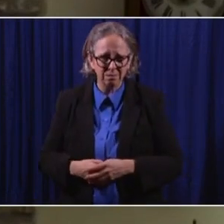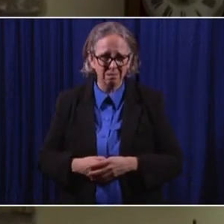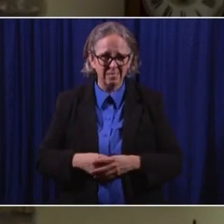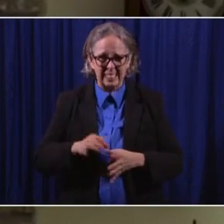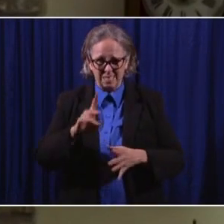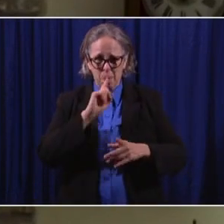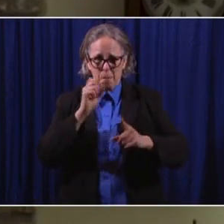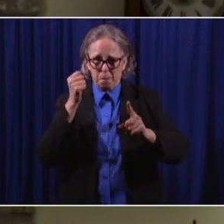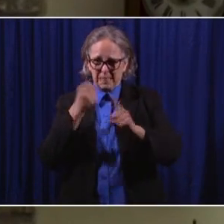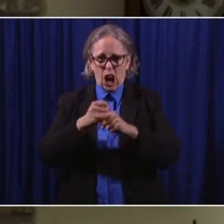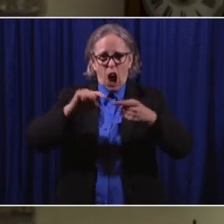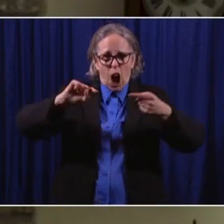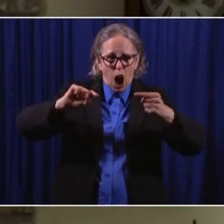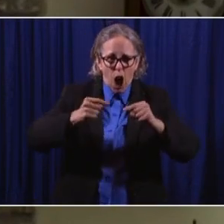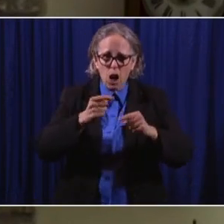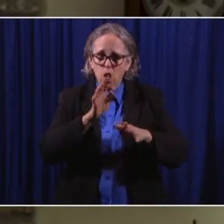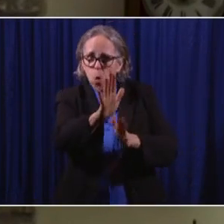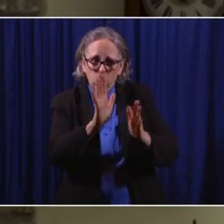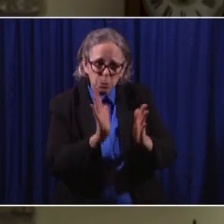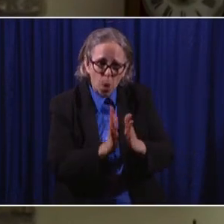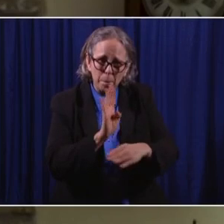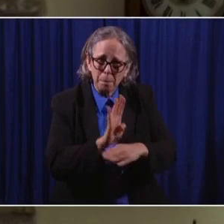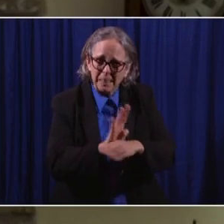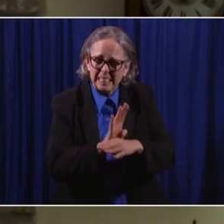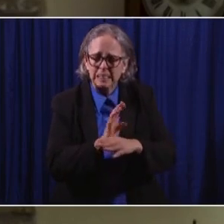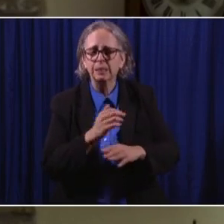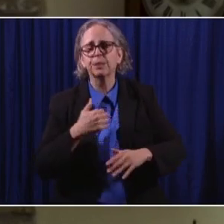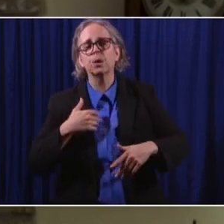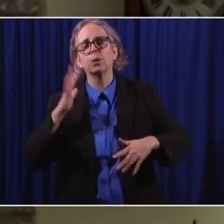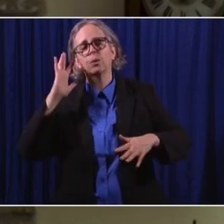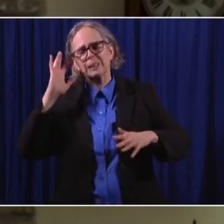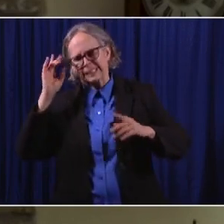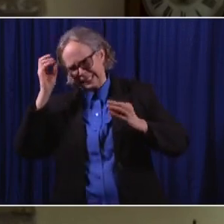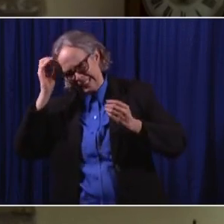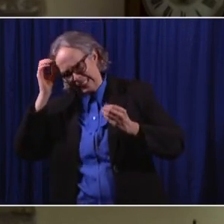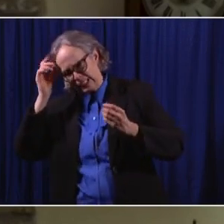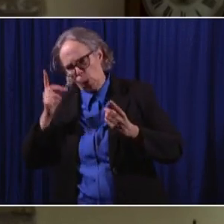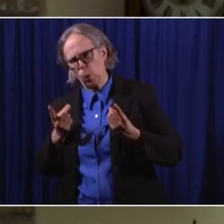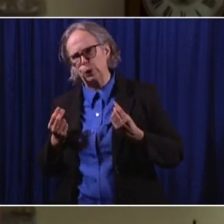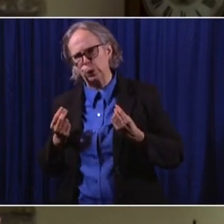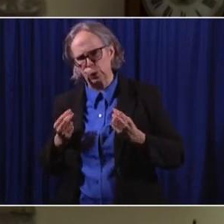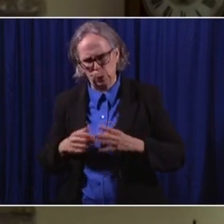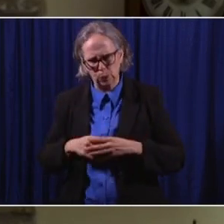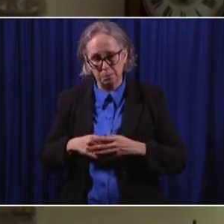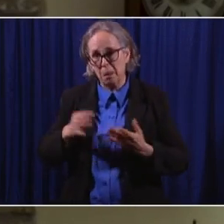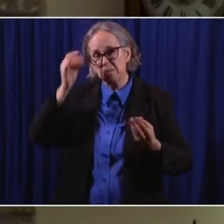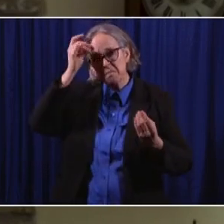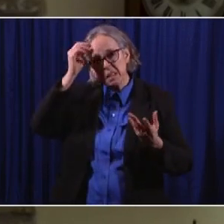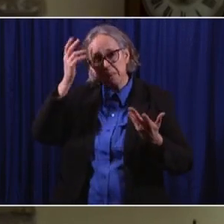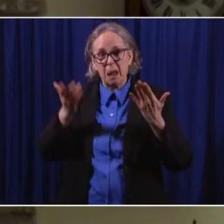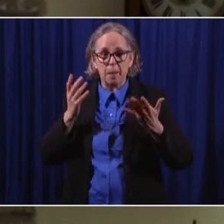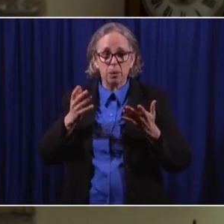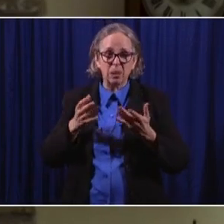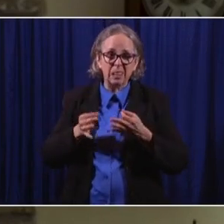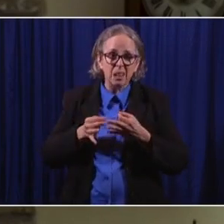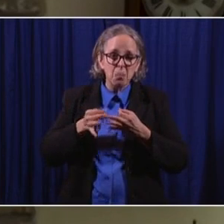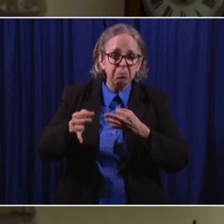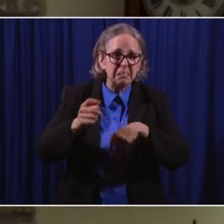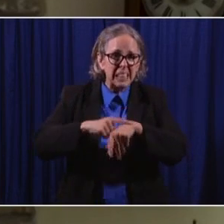business versus what it does if you expand the hours in regard